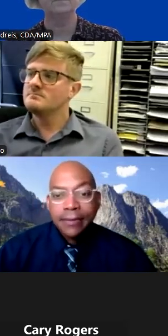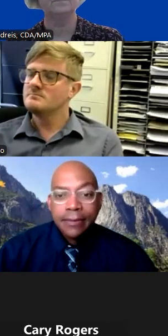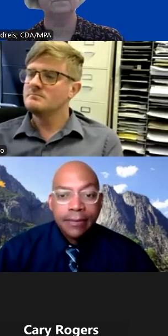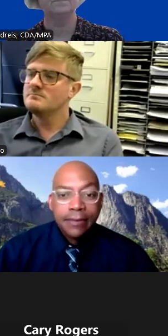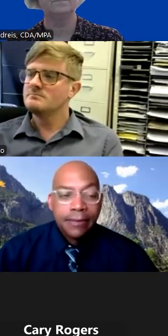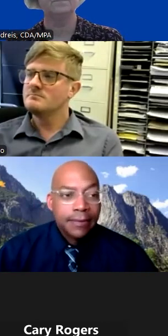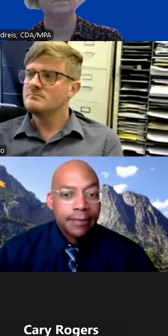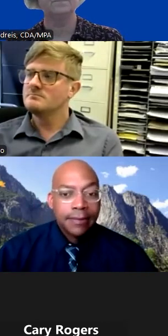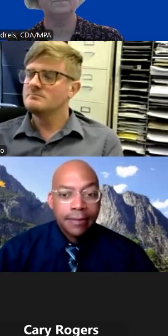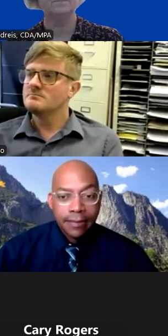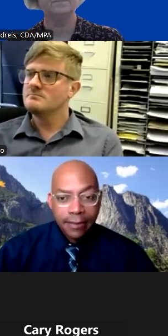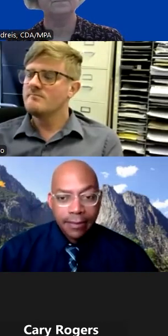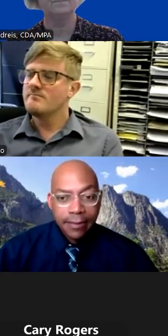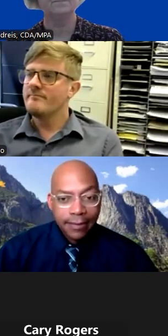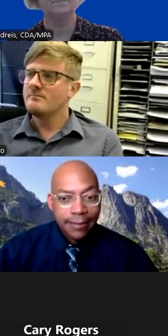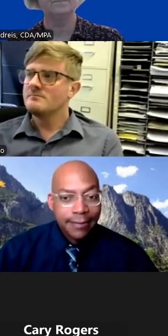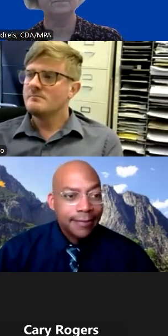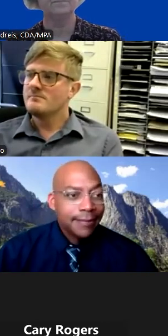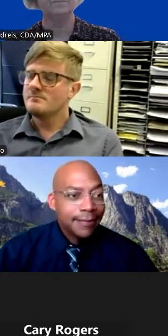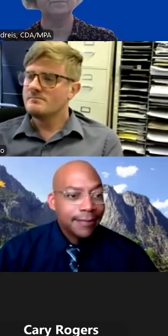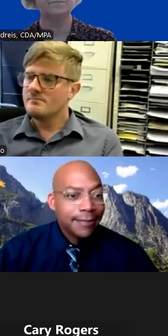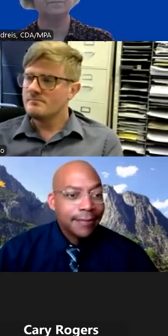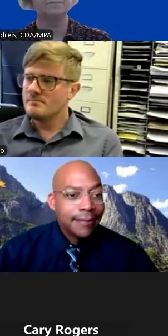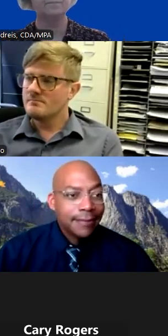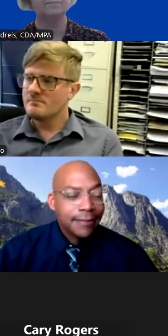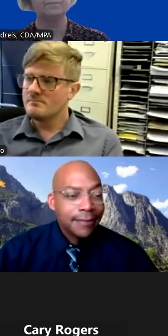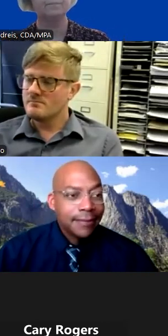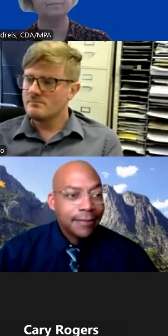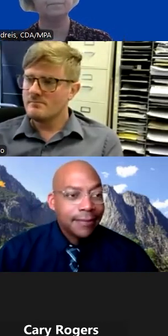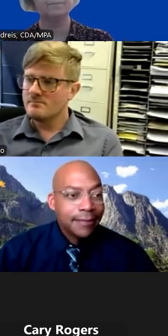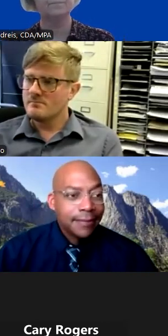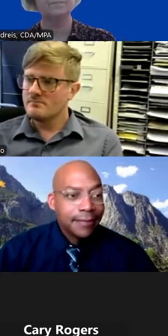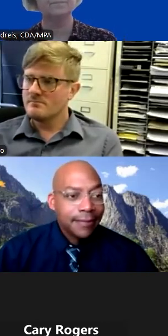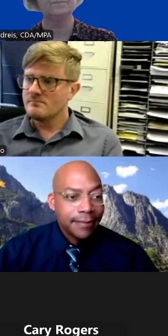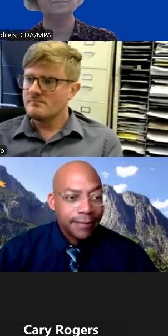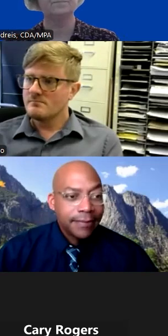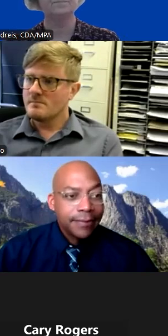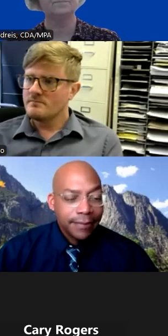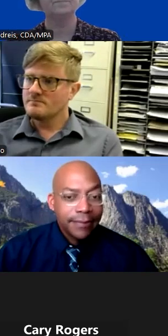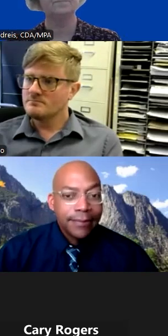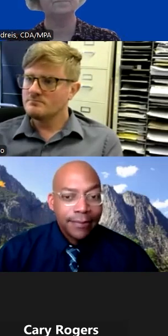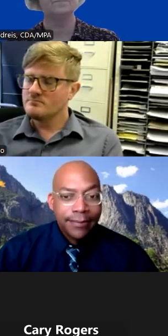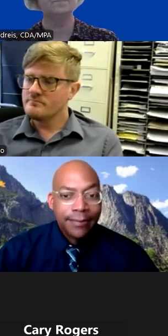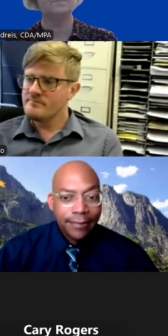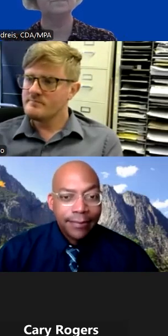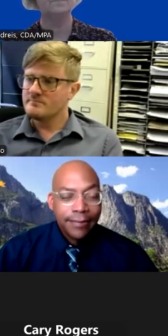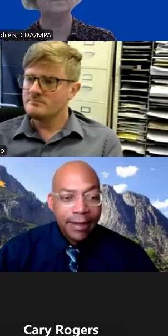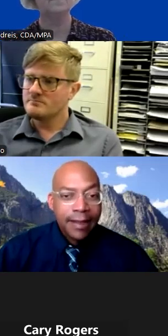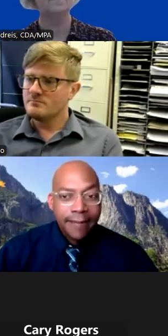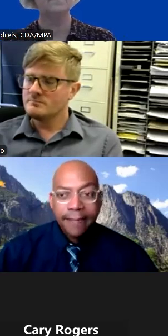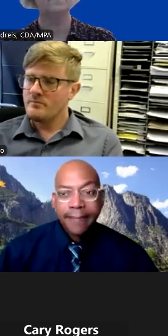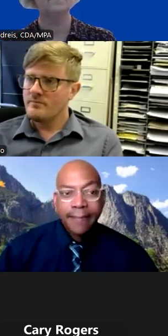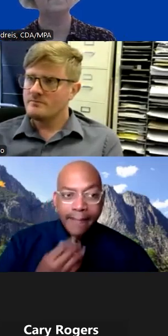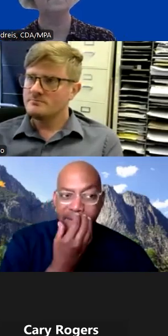of this information? So even as a provider, as a clinician, not being a social worker, we'd still have some information that we can share